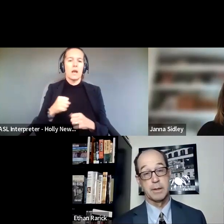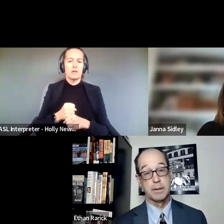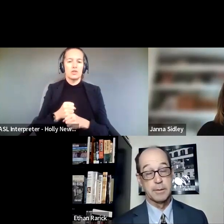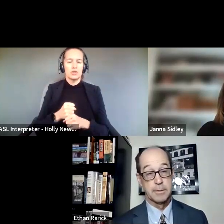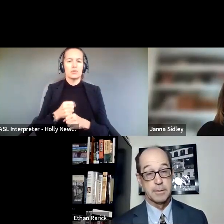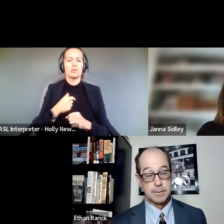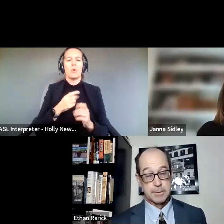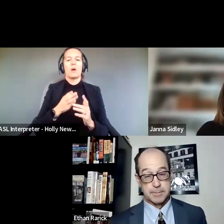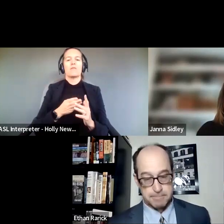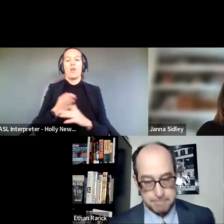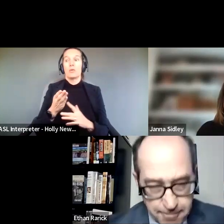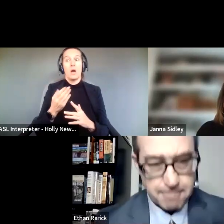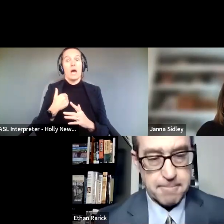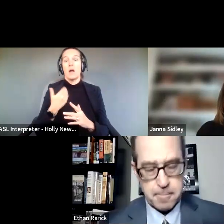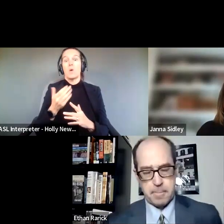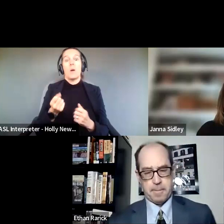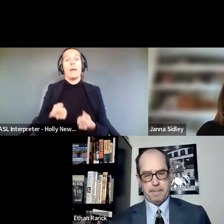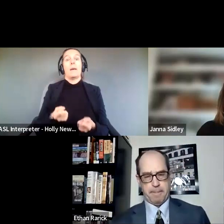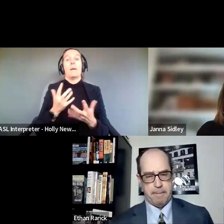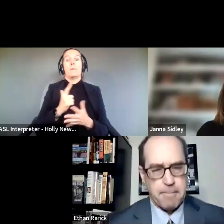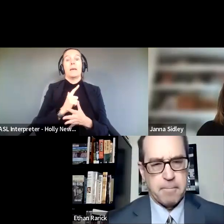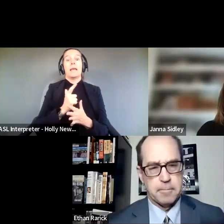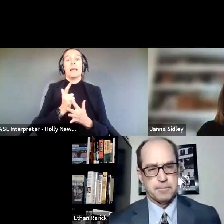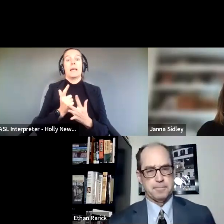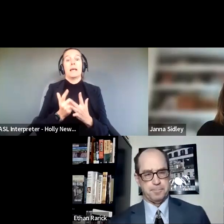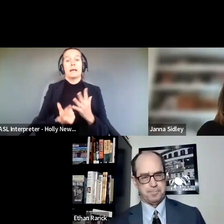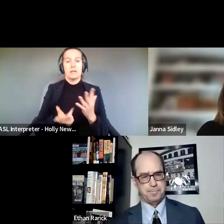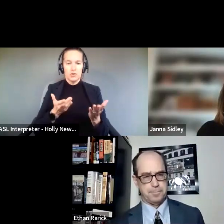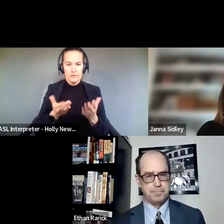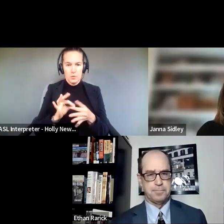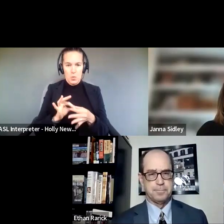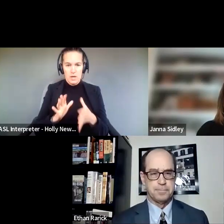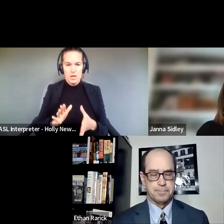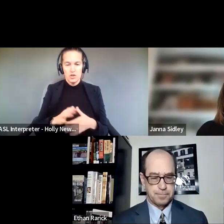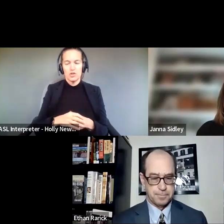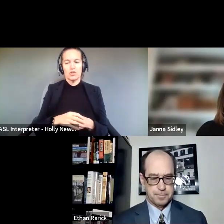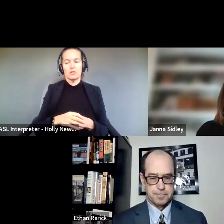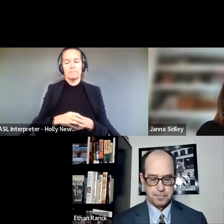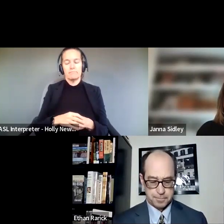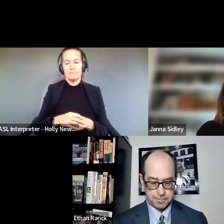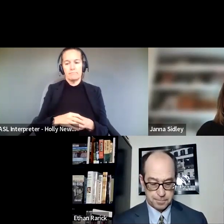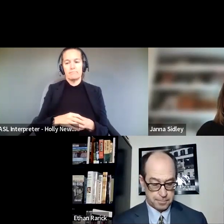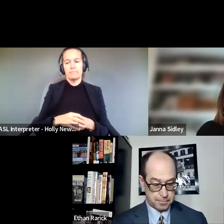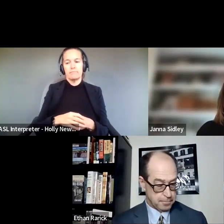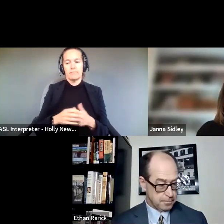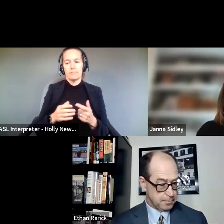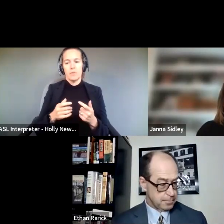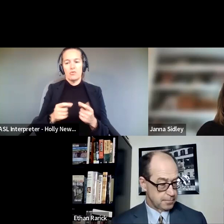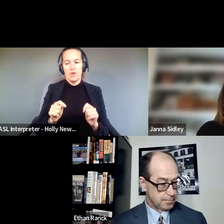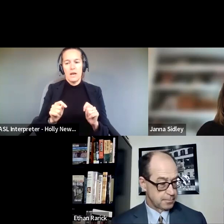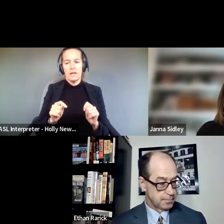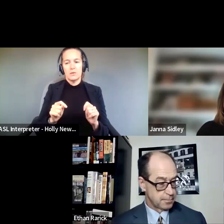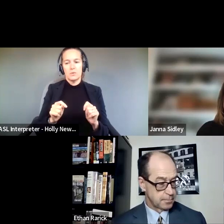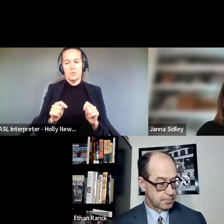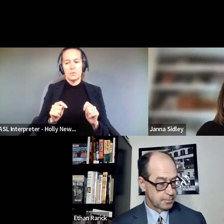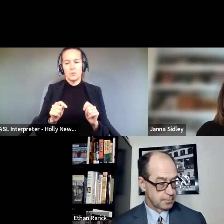gone through, I don't know how many service coordinators, trying to find one that will